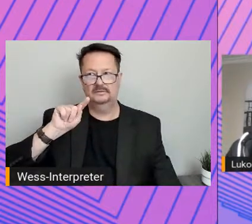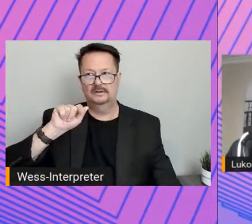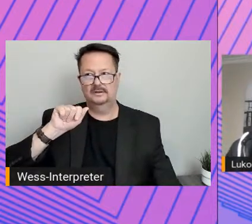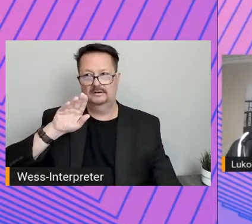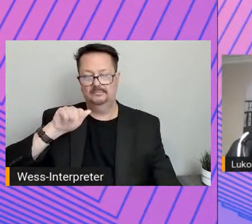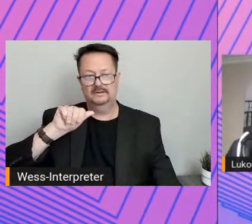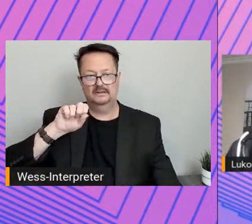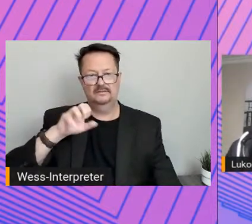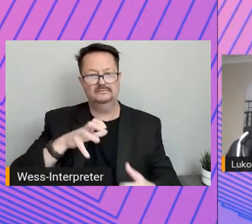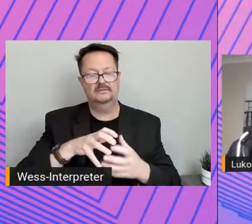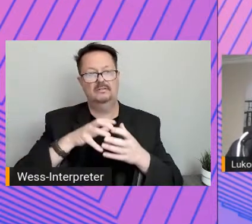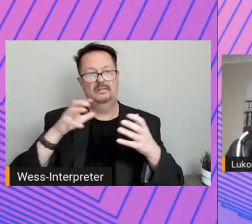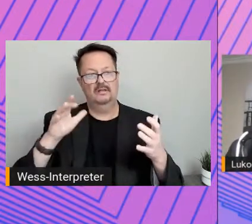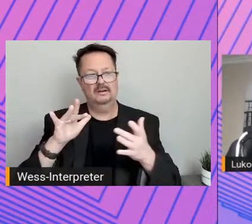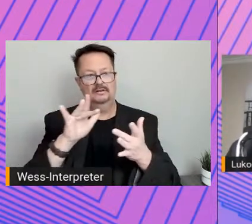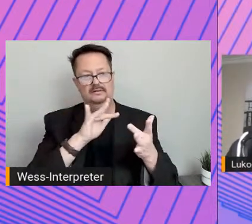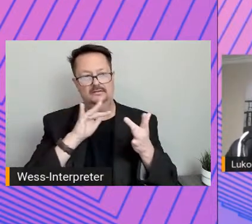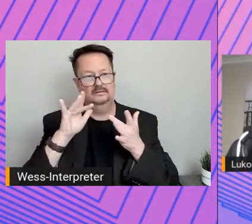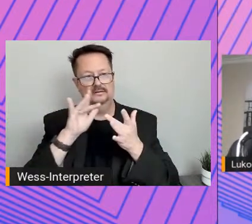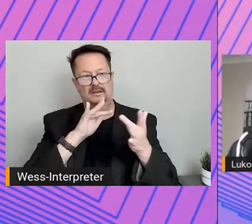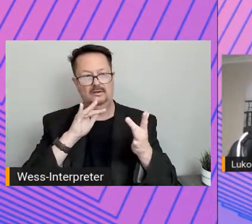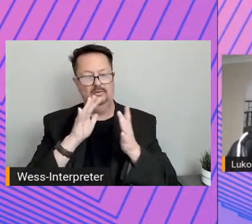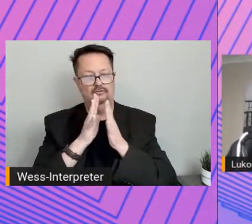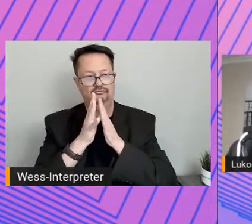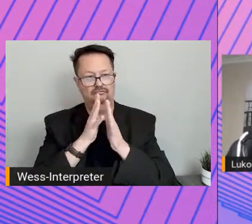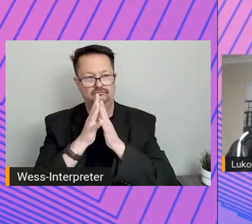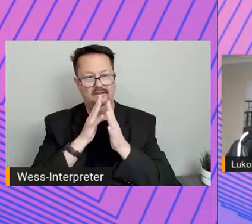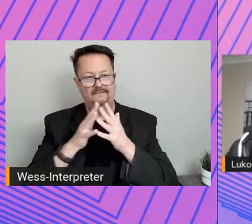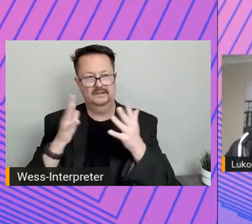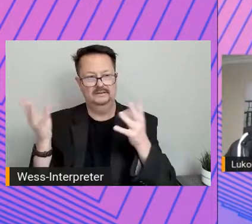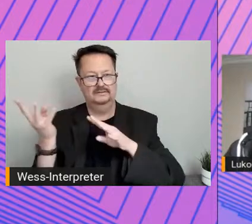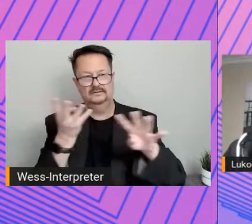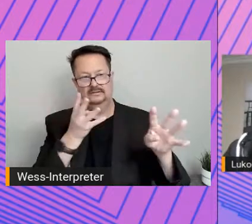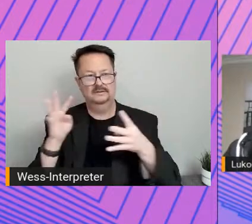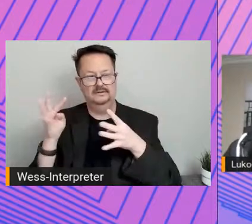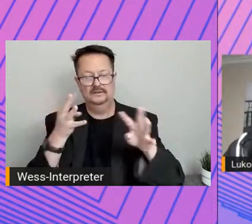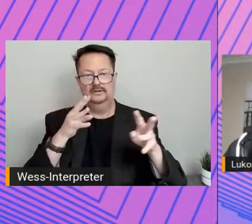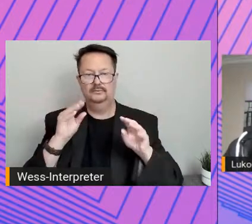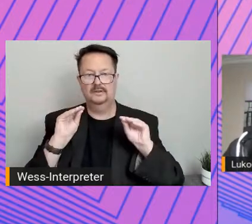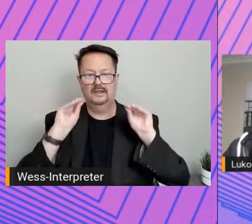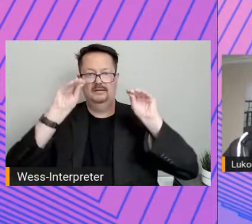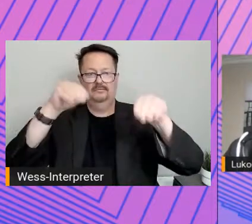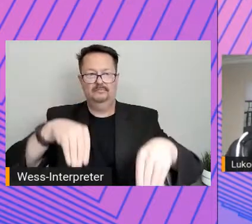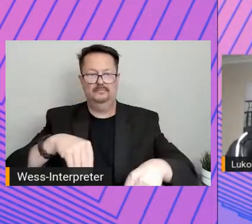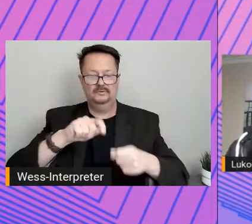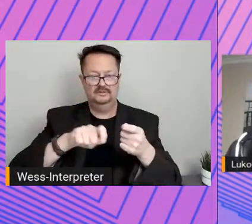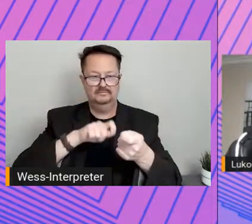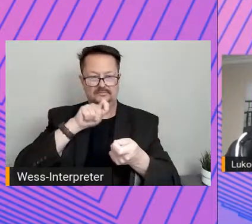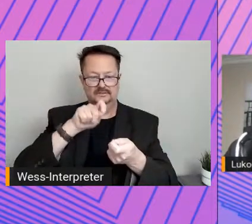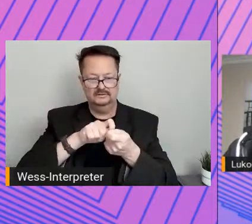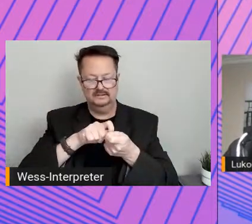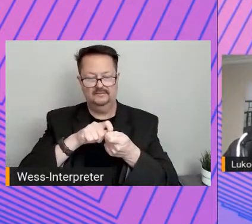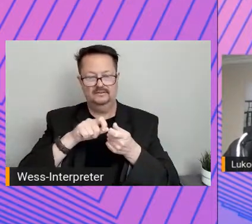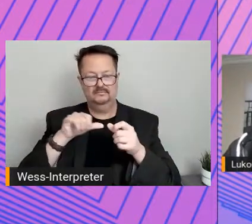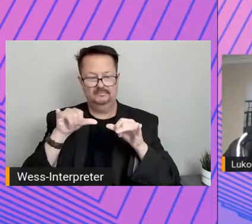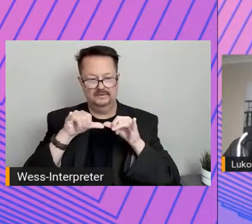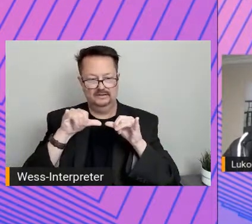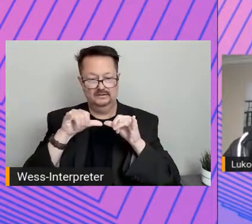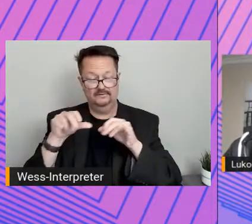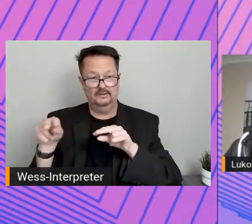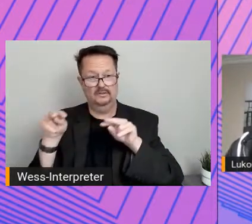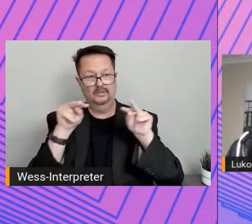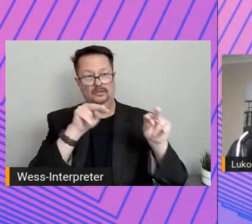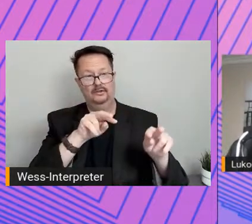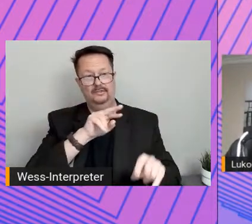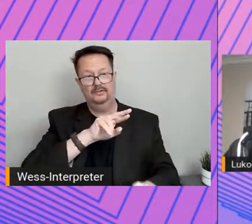traffic taking place. And so you can put certain measures in place to secure all of that network traffic. So if we look over to the right-hand side